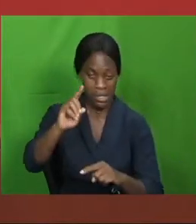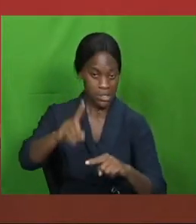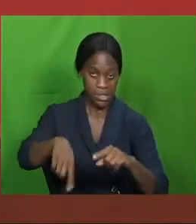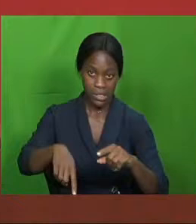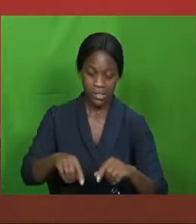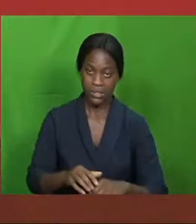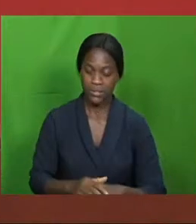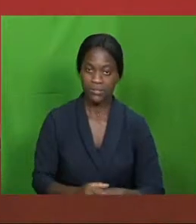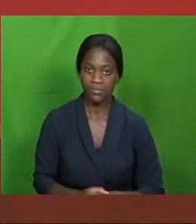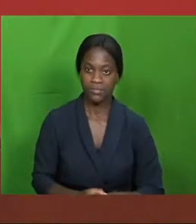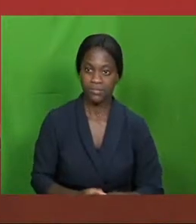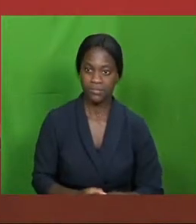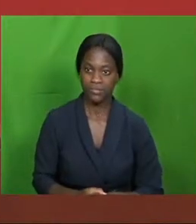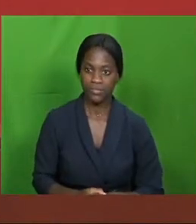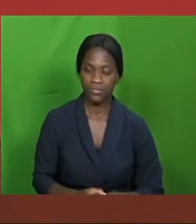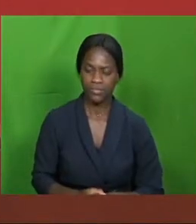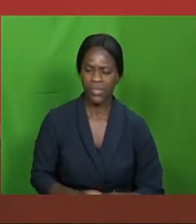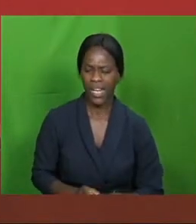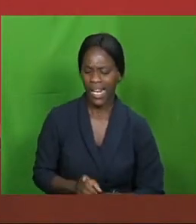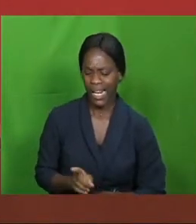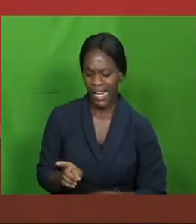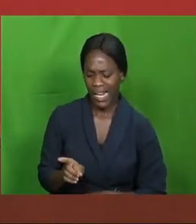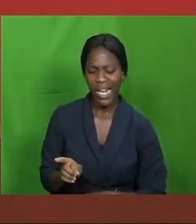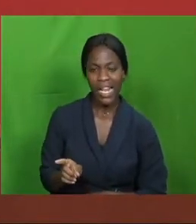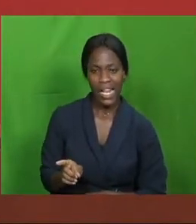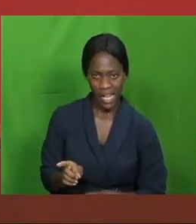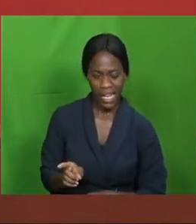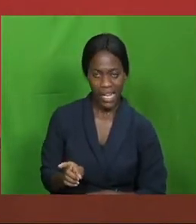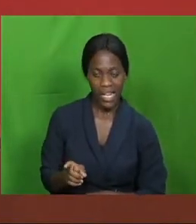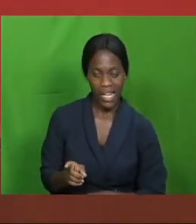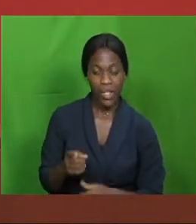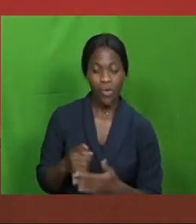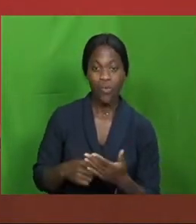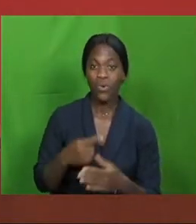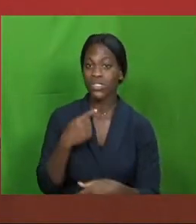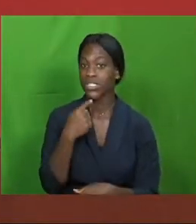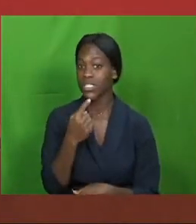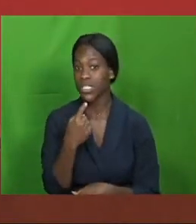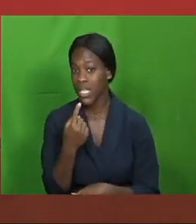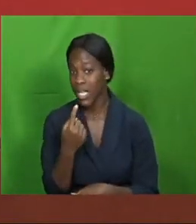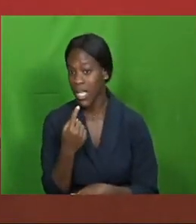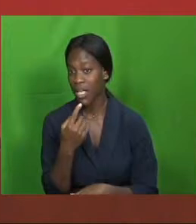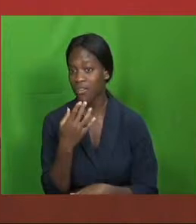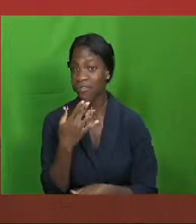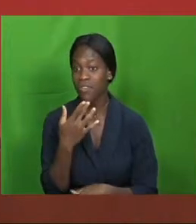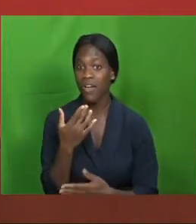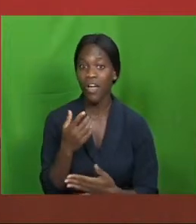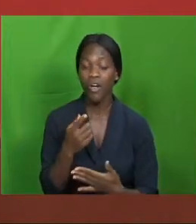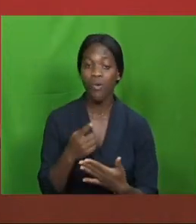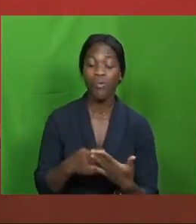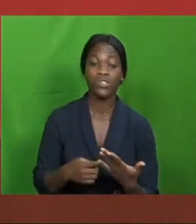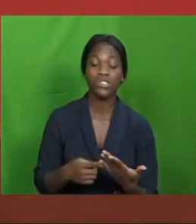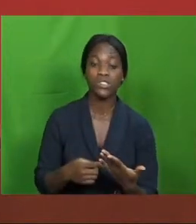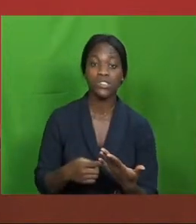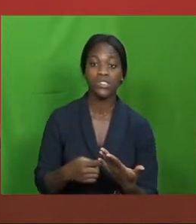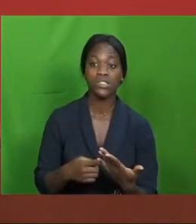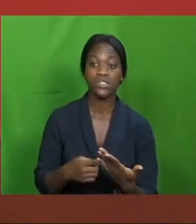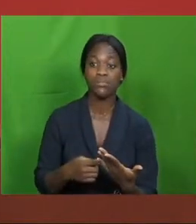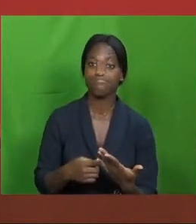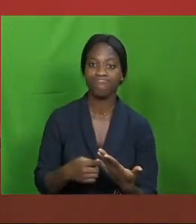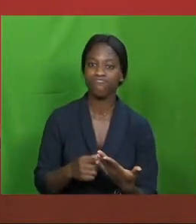This dichotomy that the Honorable Majority Leader sought to draw between a paper and a motion is, with all due respect, a